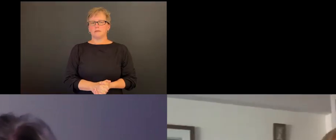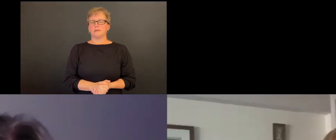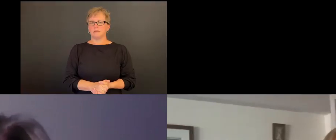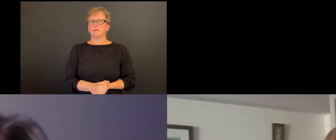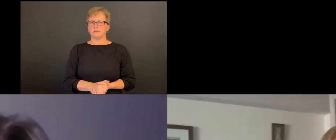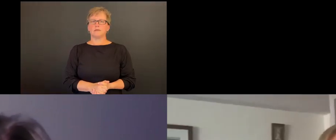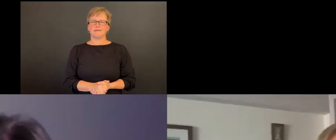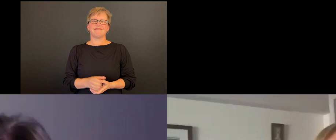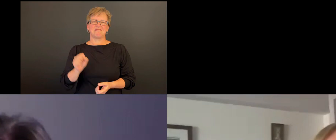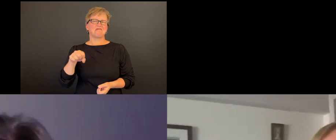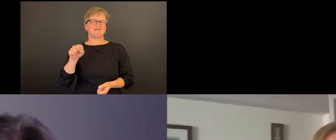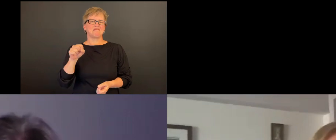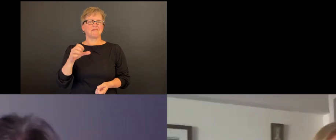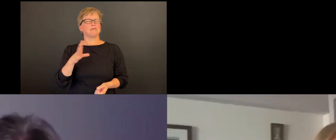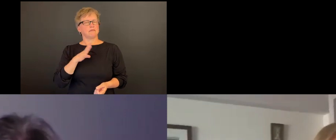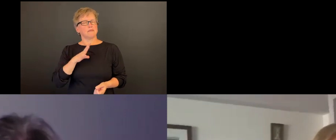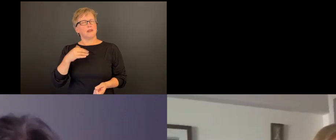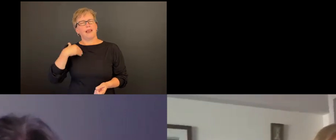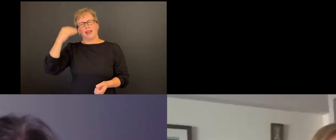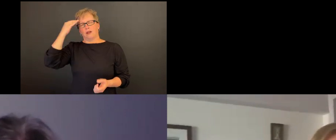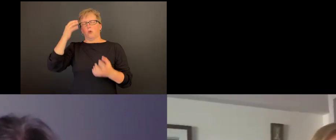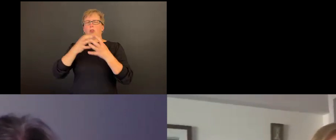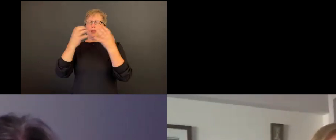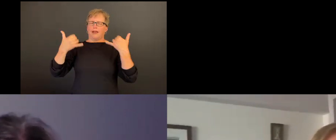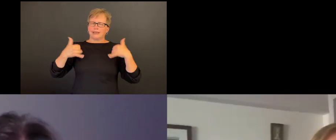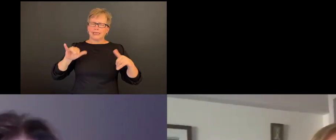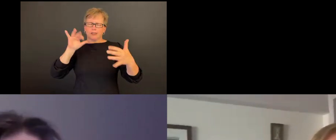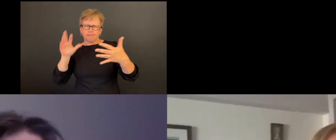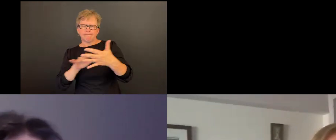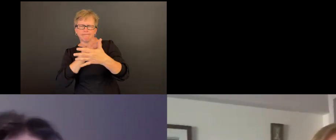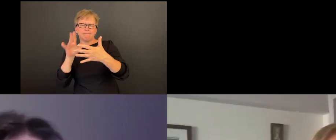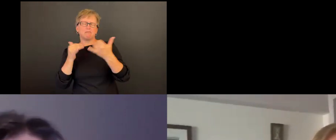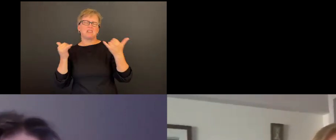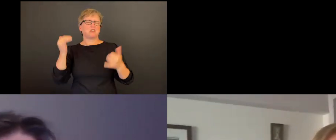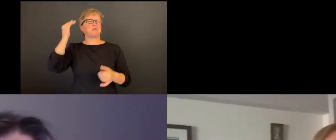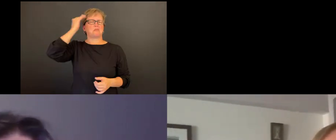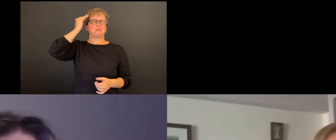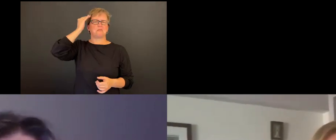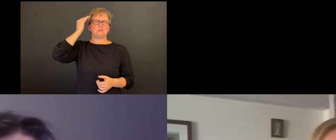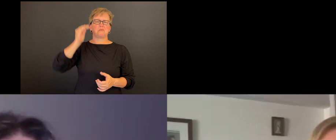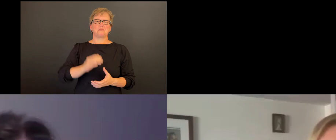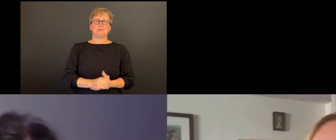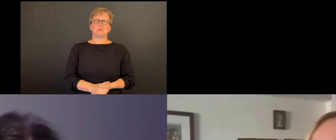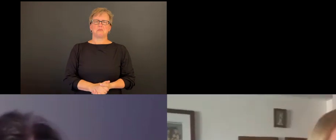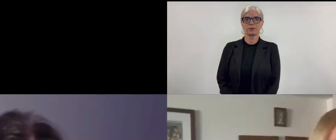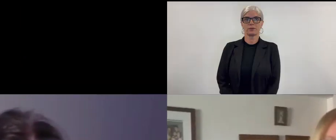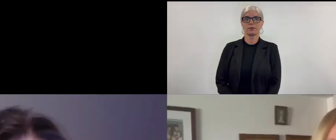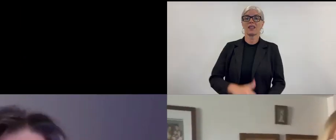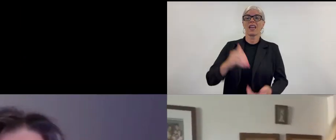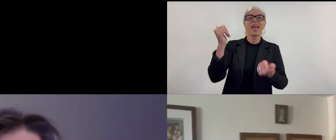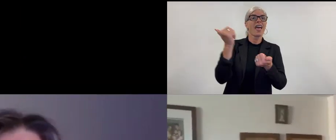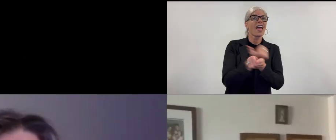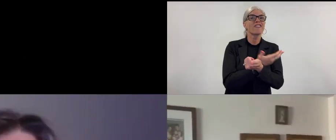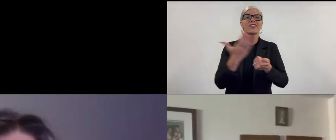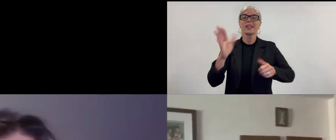well, that's fine, because I know that's still a lot under study now. So I don't